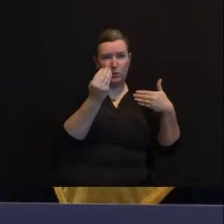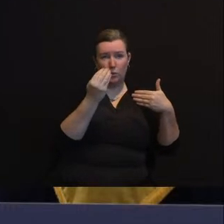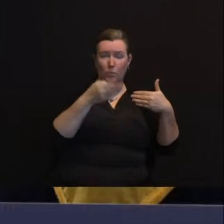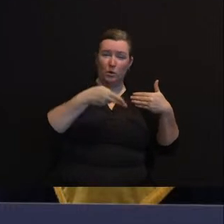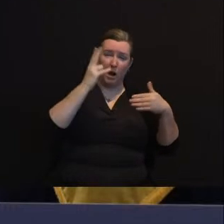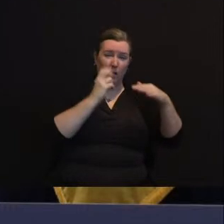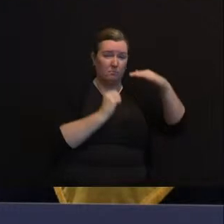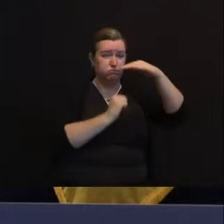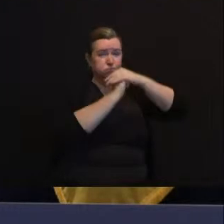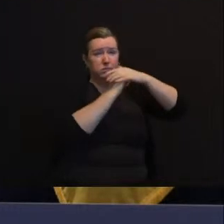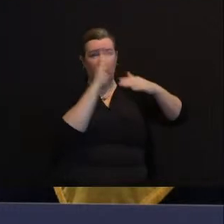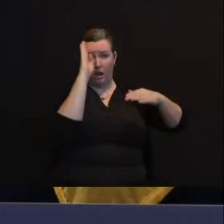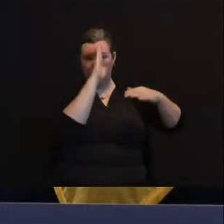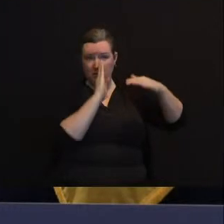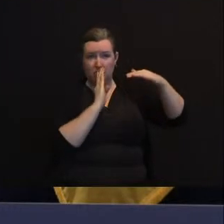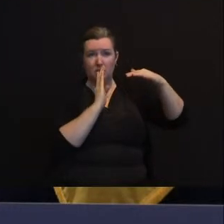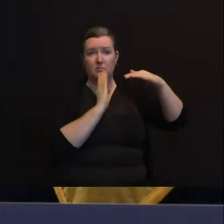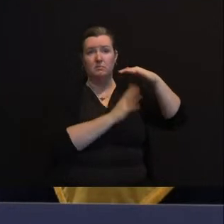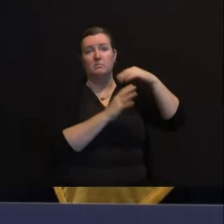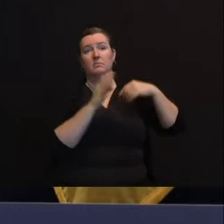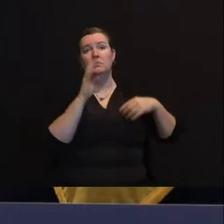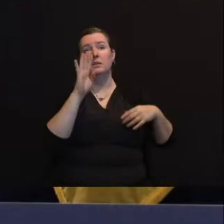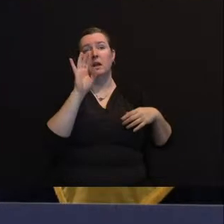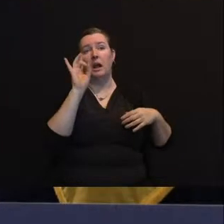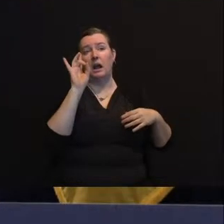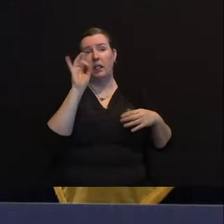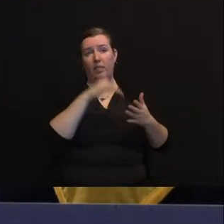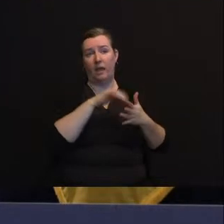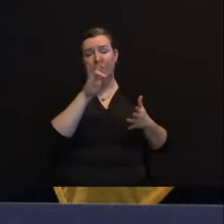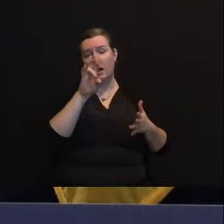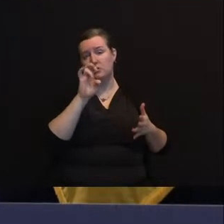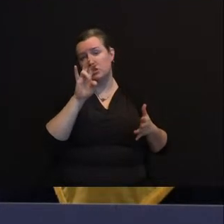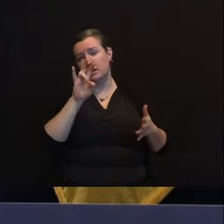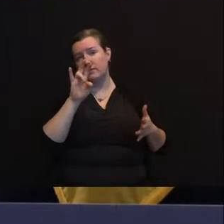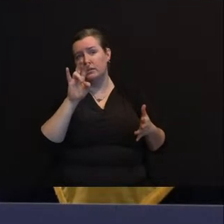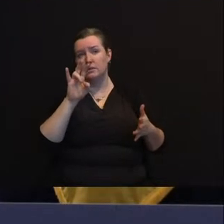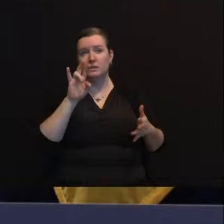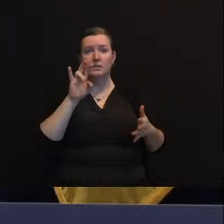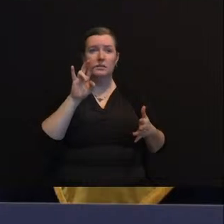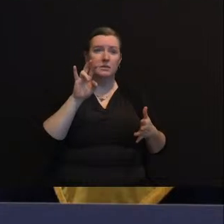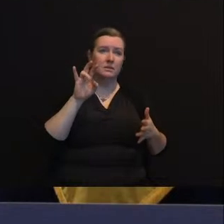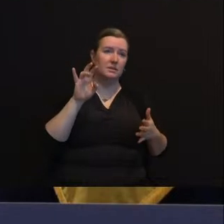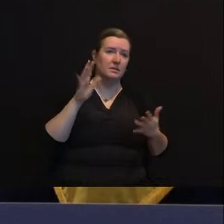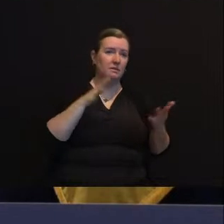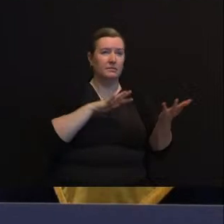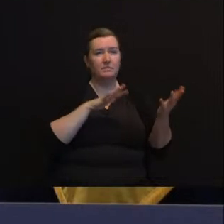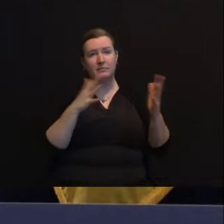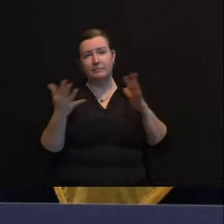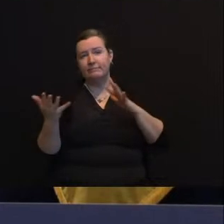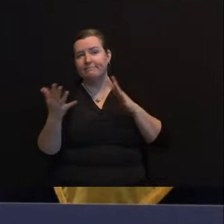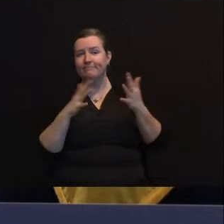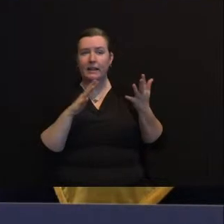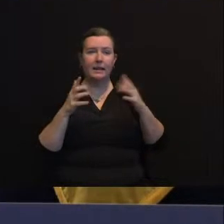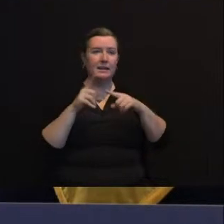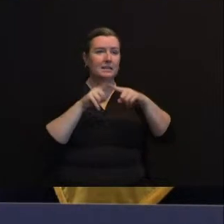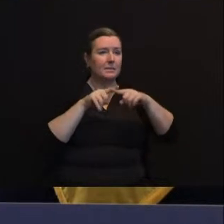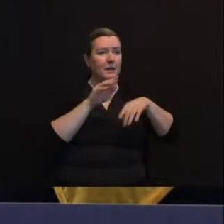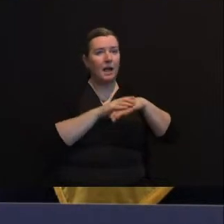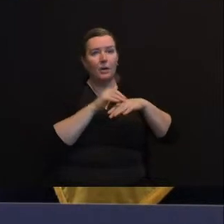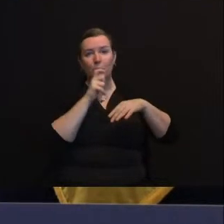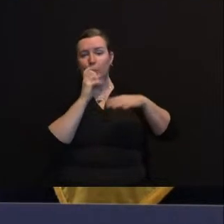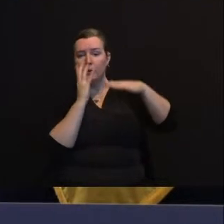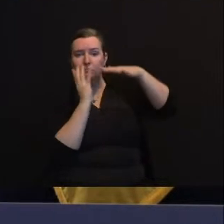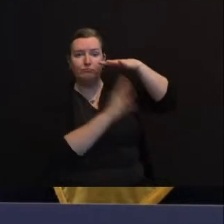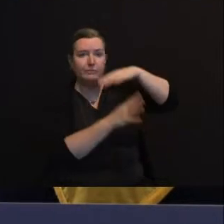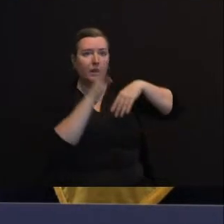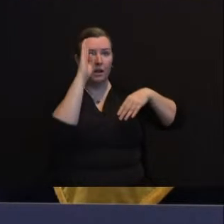at 8,747 the day before. I assume it has to do with who's coming in and who's going out. I don't know if you have any more